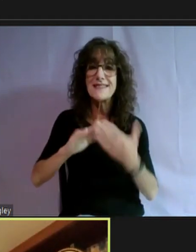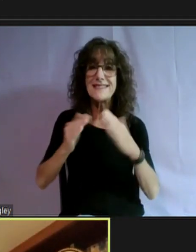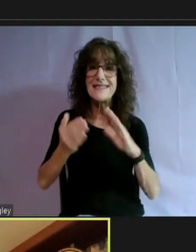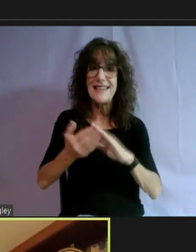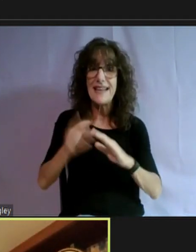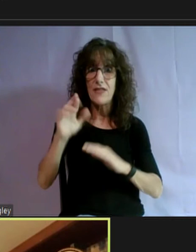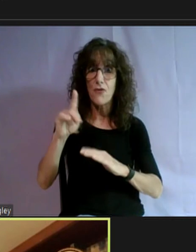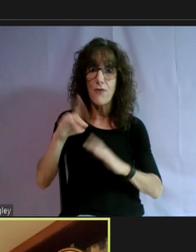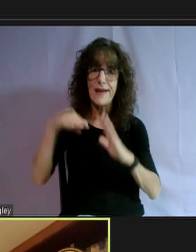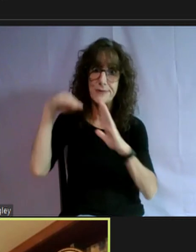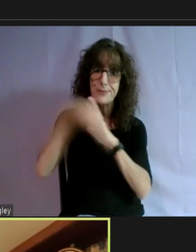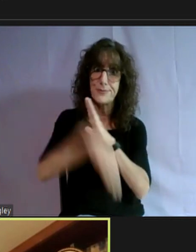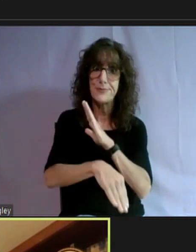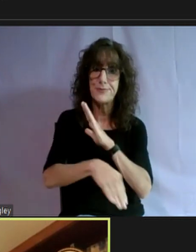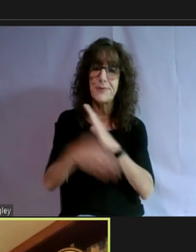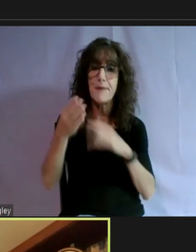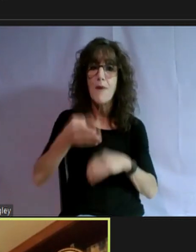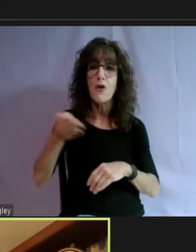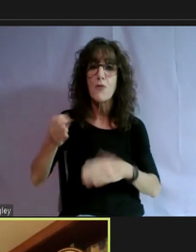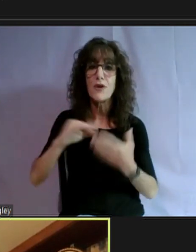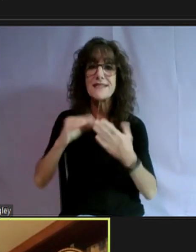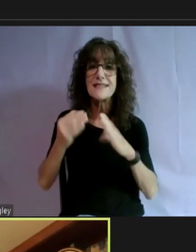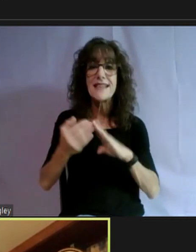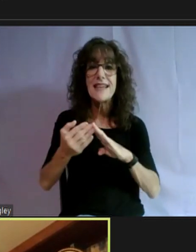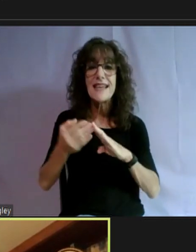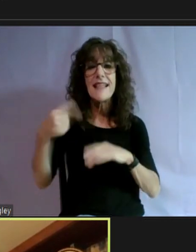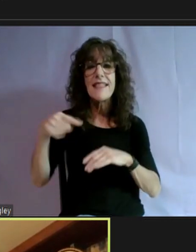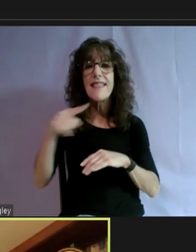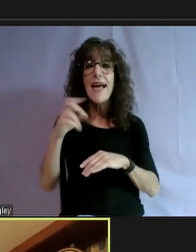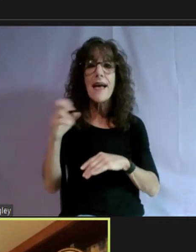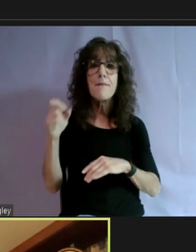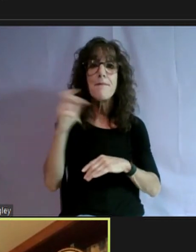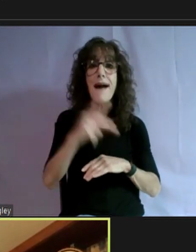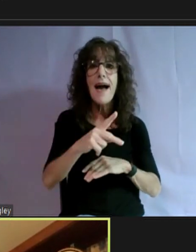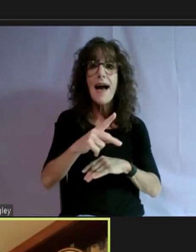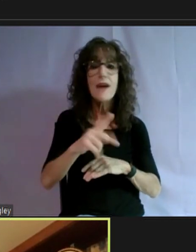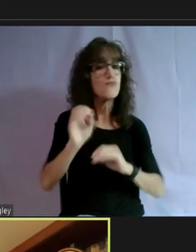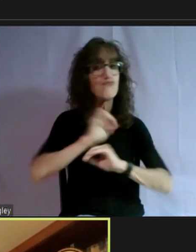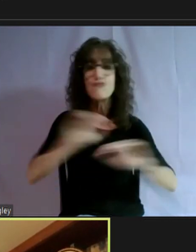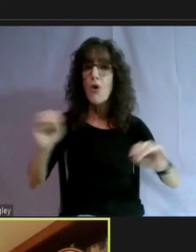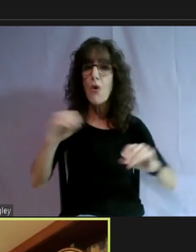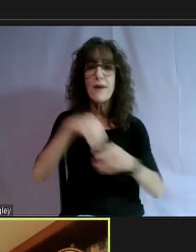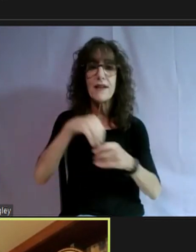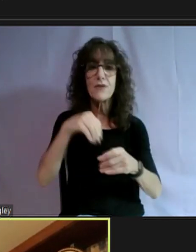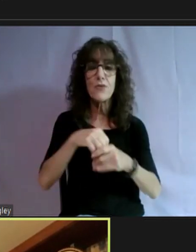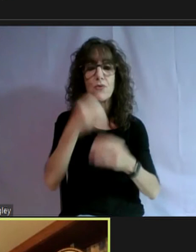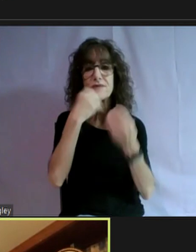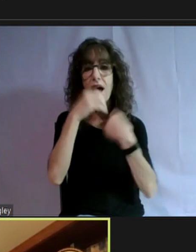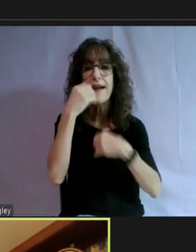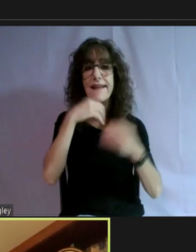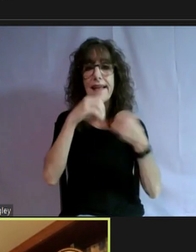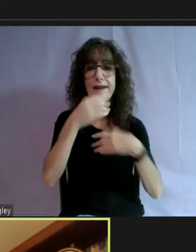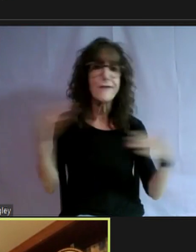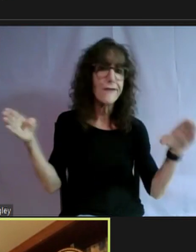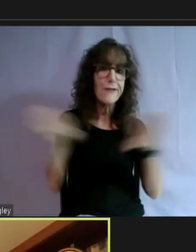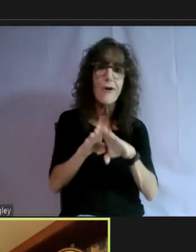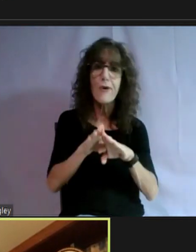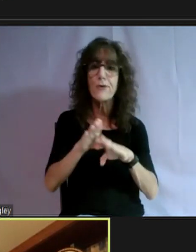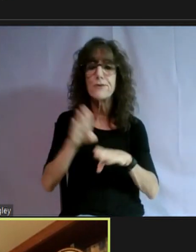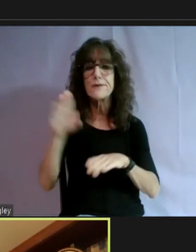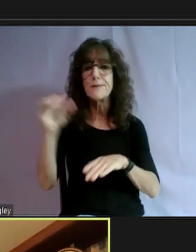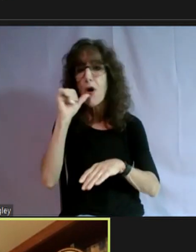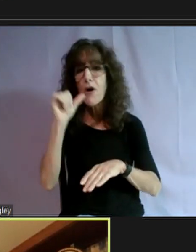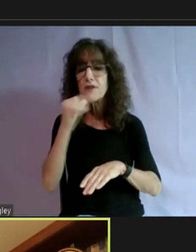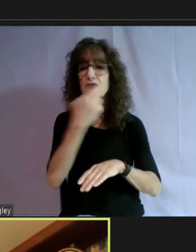down drastically in Baltimore City when they went back to no indoor dining, closed their bars and restaurants indoors,